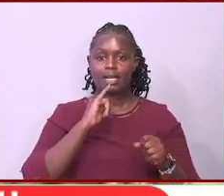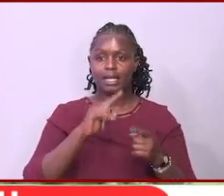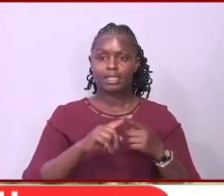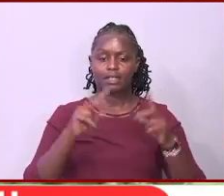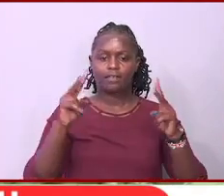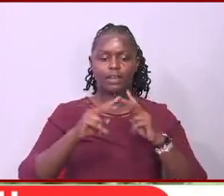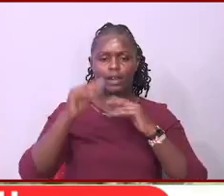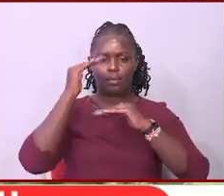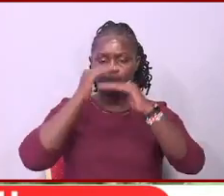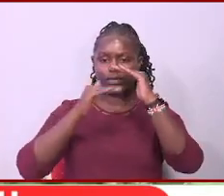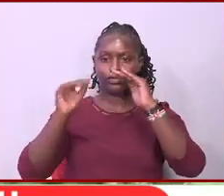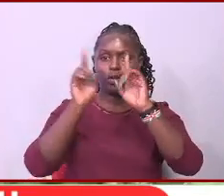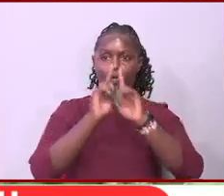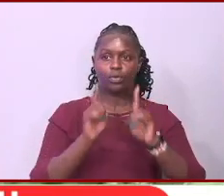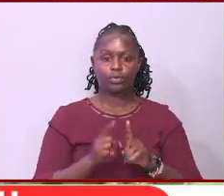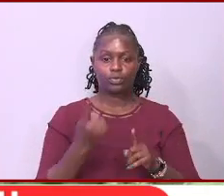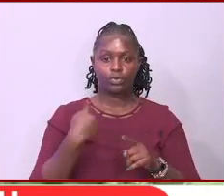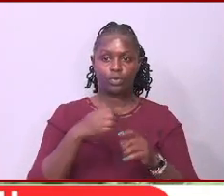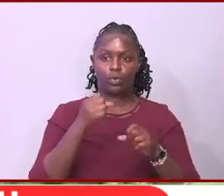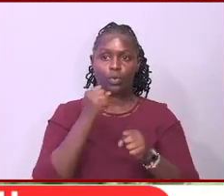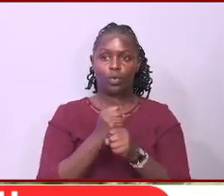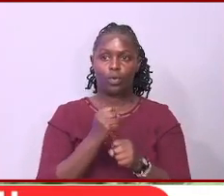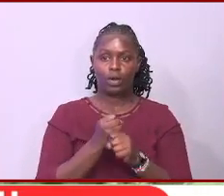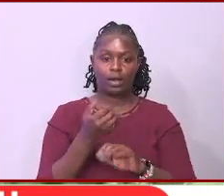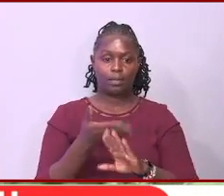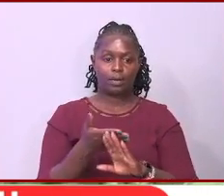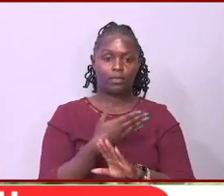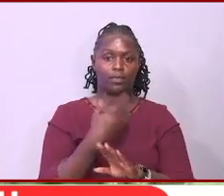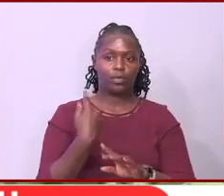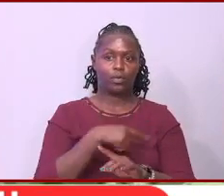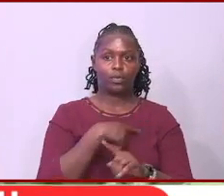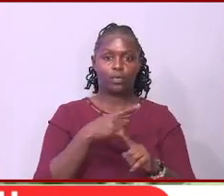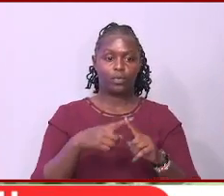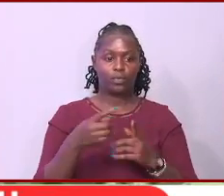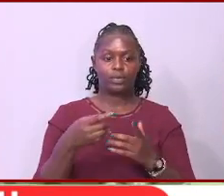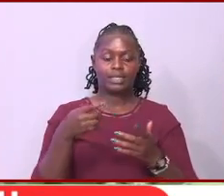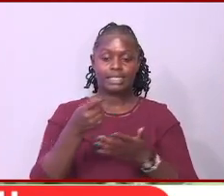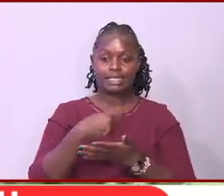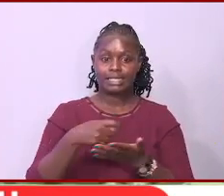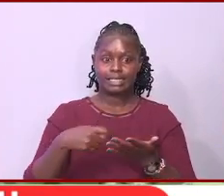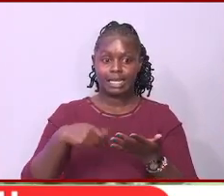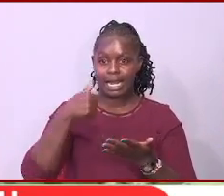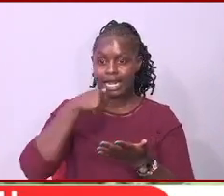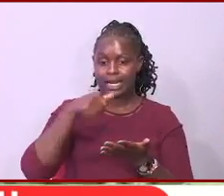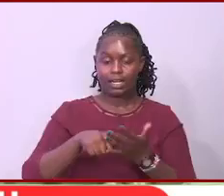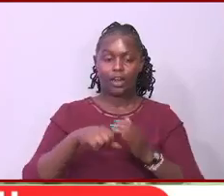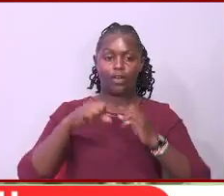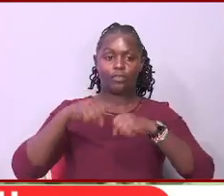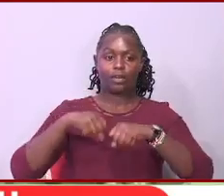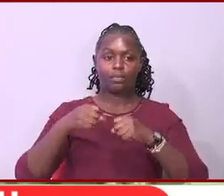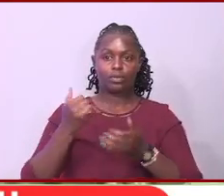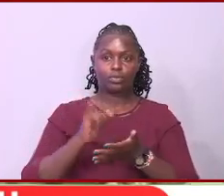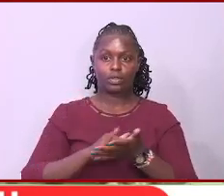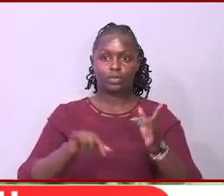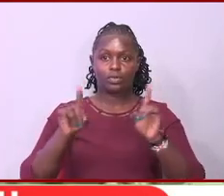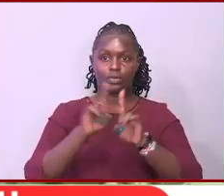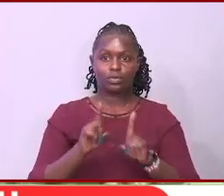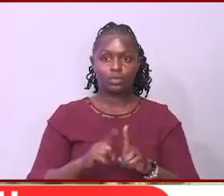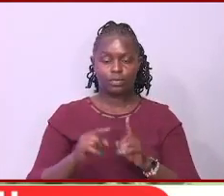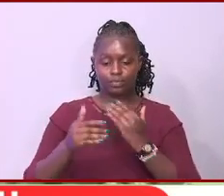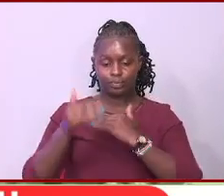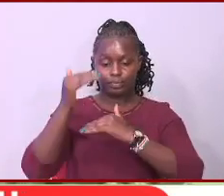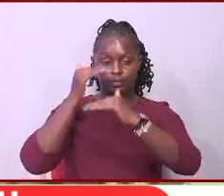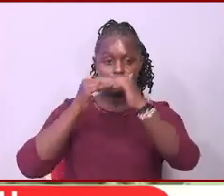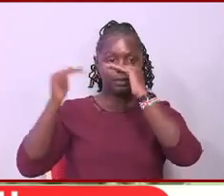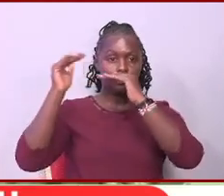and we did a lot of work before we came up to sign this letter of intent, so there's an immediate fit of these healthcare professionals to